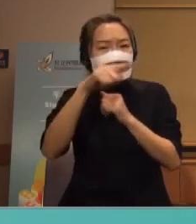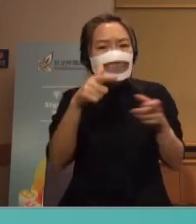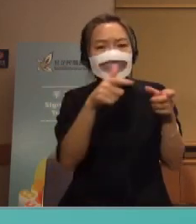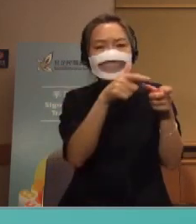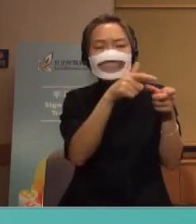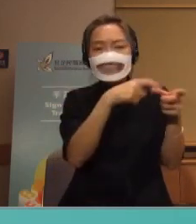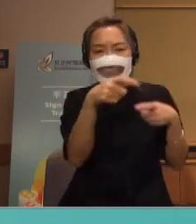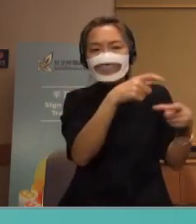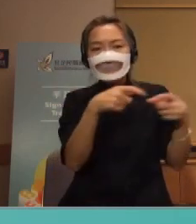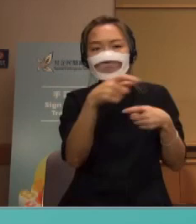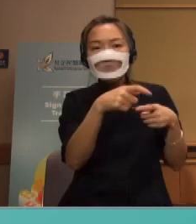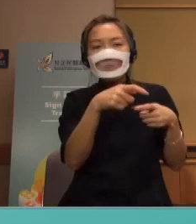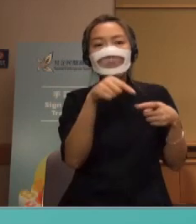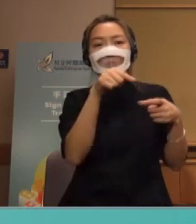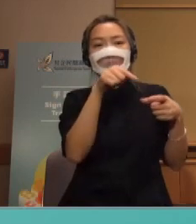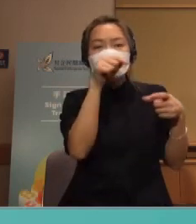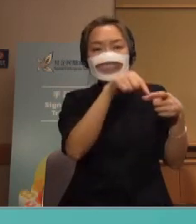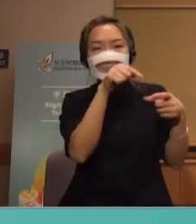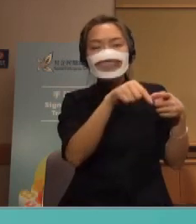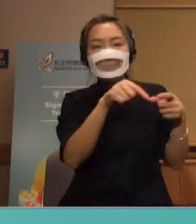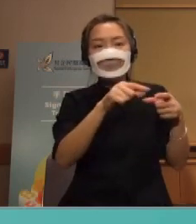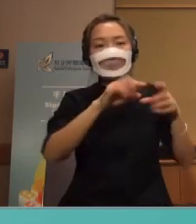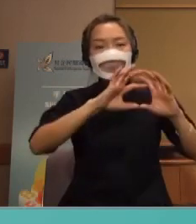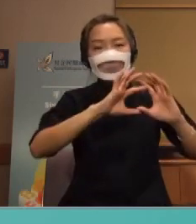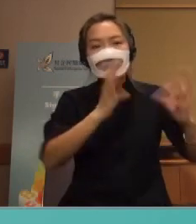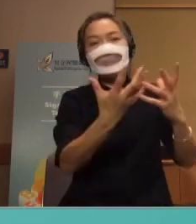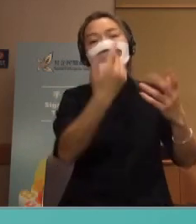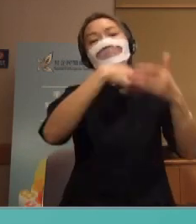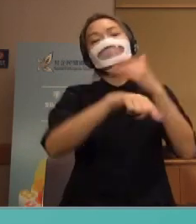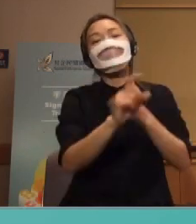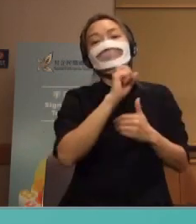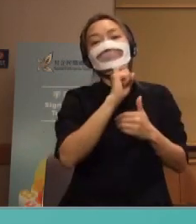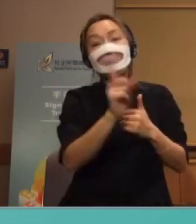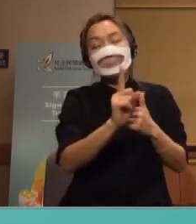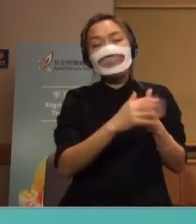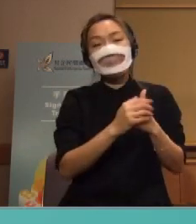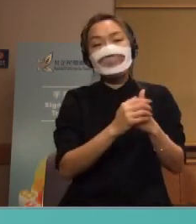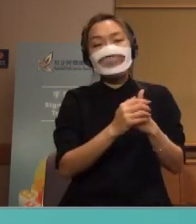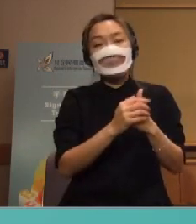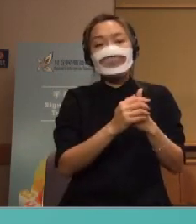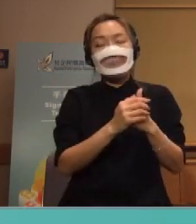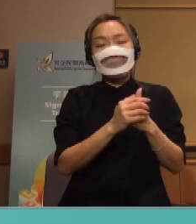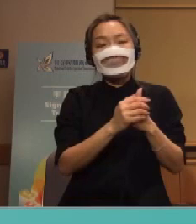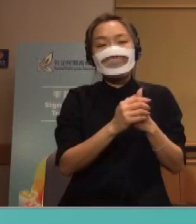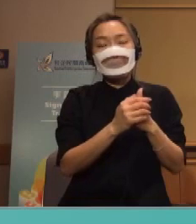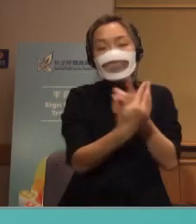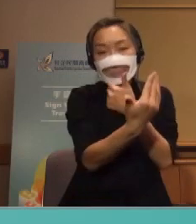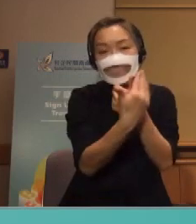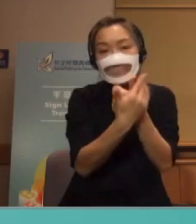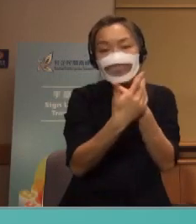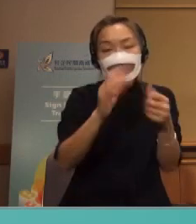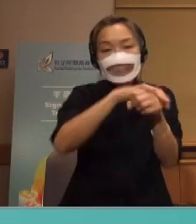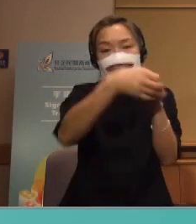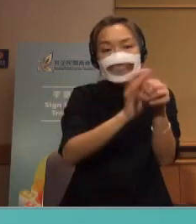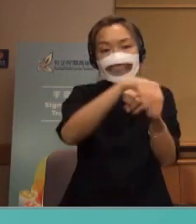communicating inside our own community of, instead of being a degen, you could be a regen. So you regenerate things. And I think that